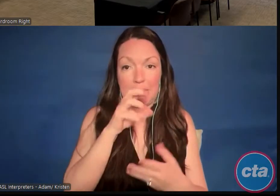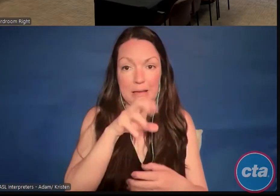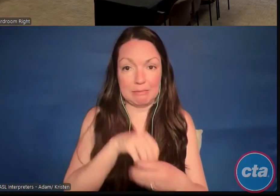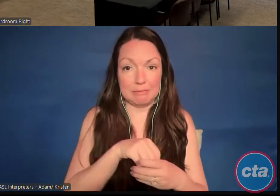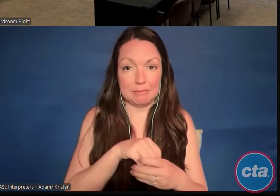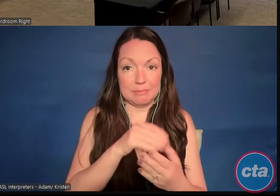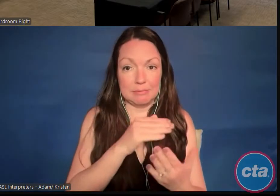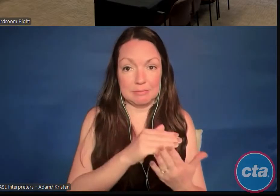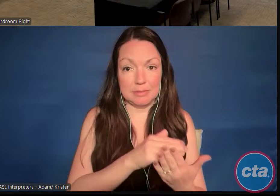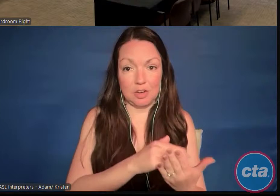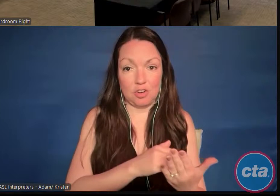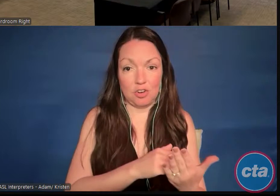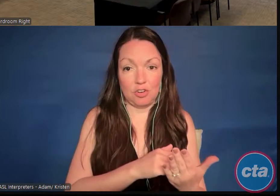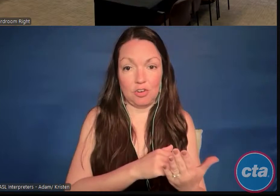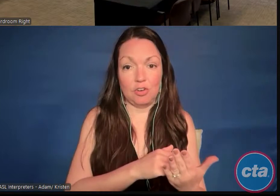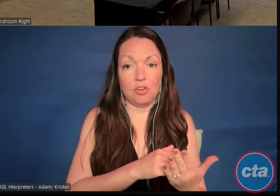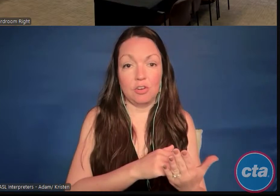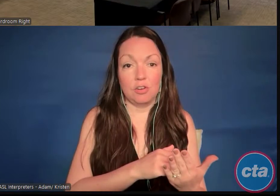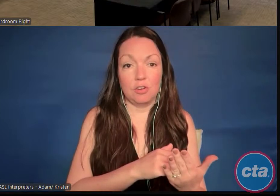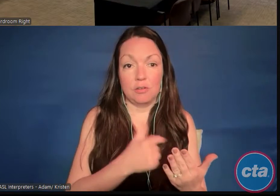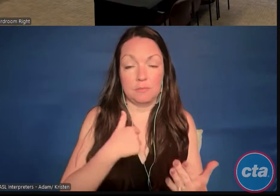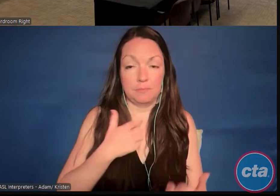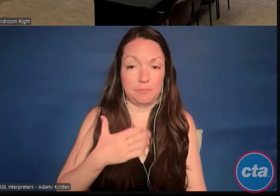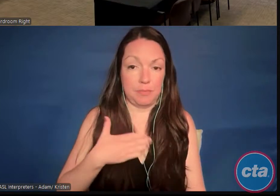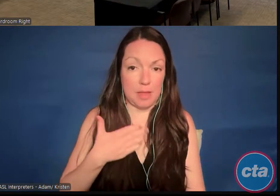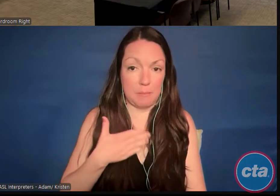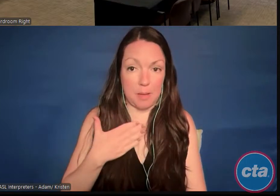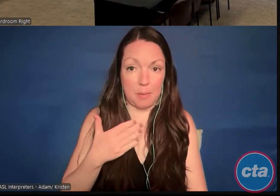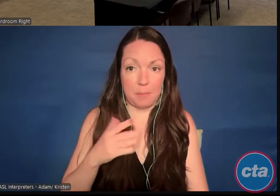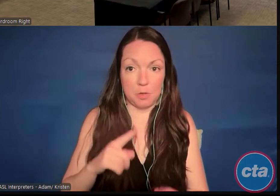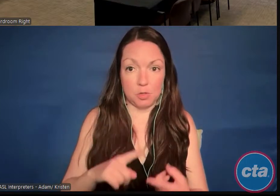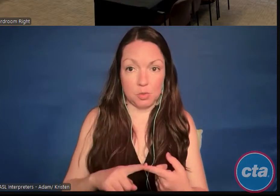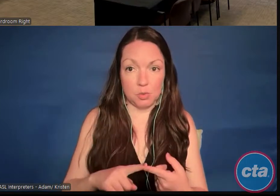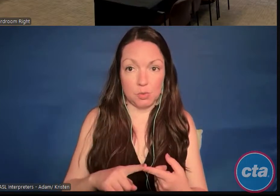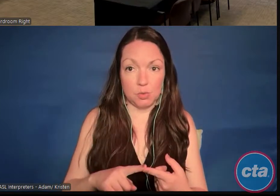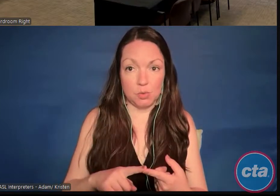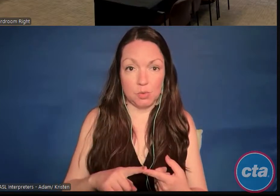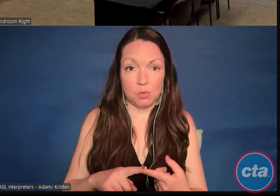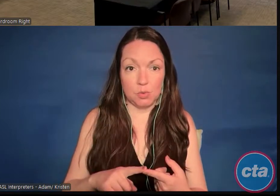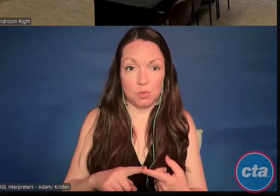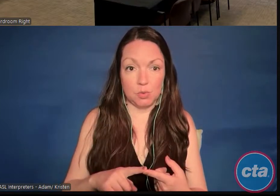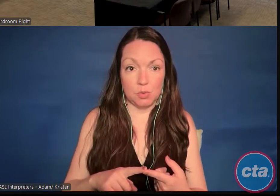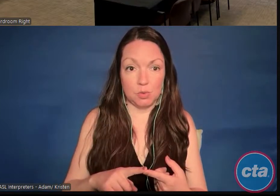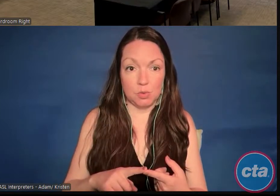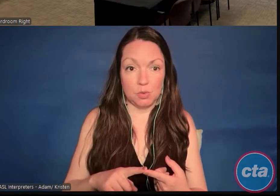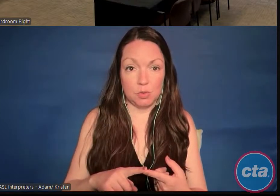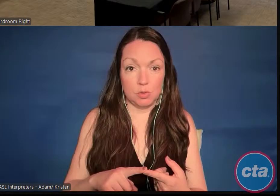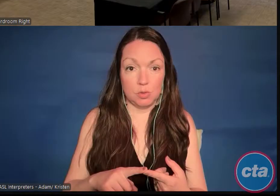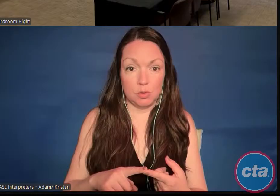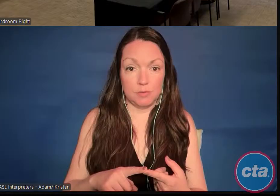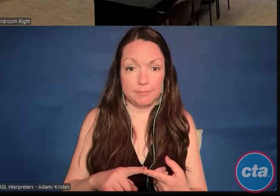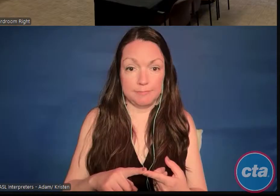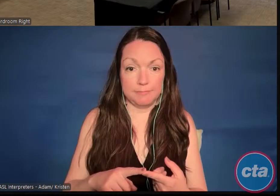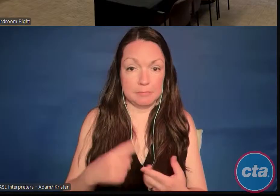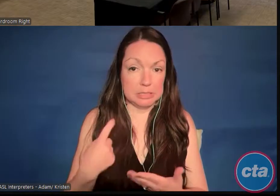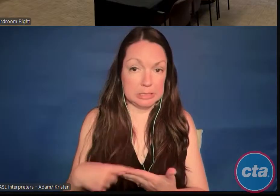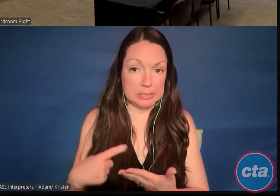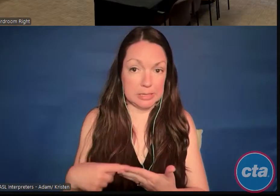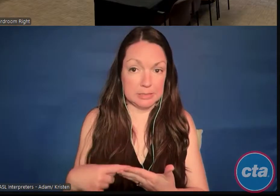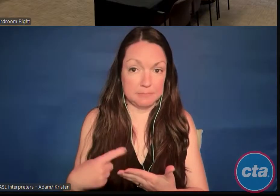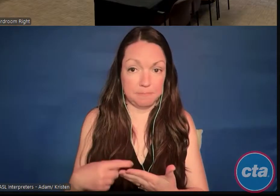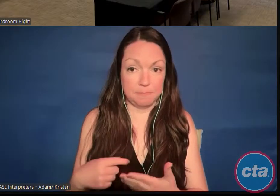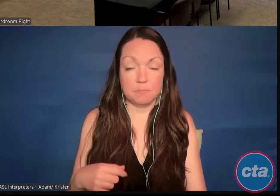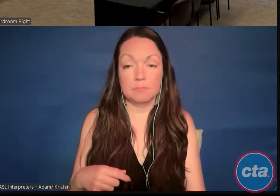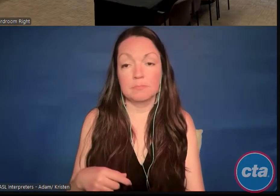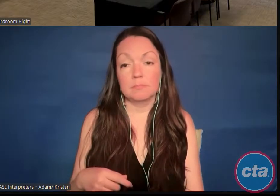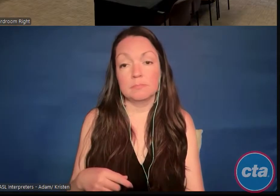here, I'm happy to, open the floor for a discussion around that. But